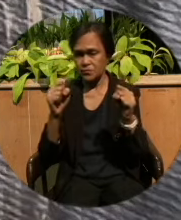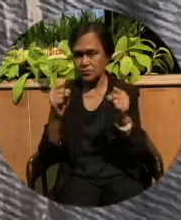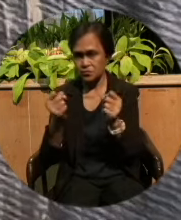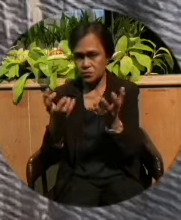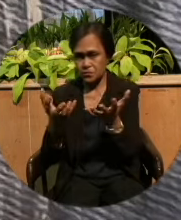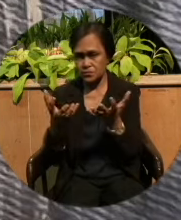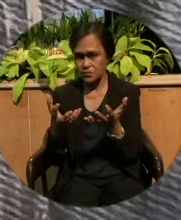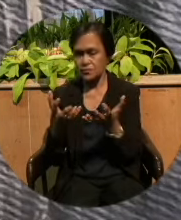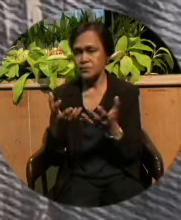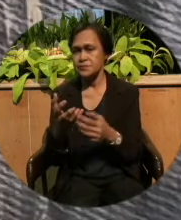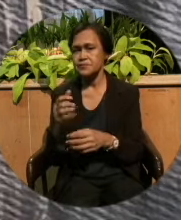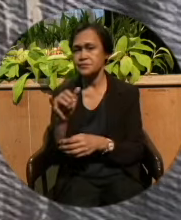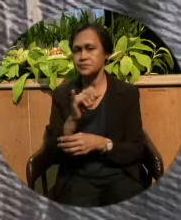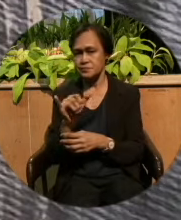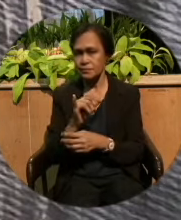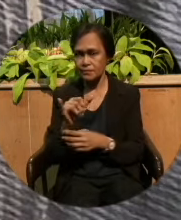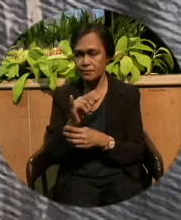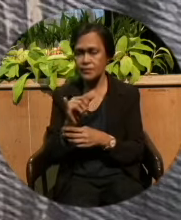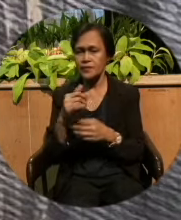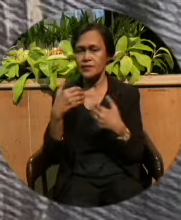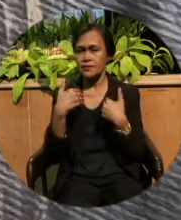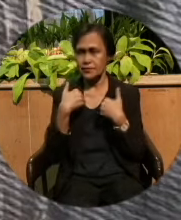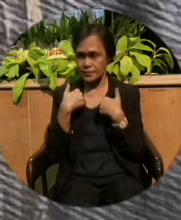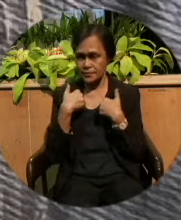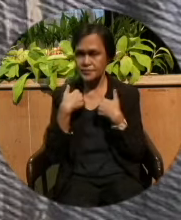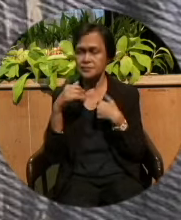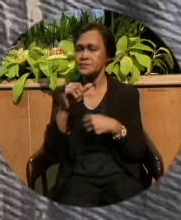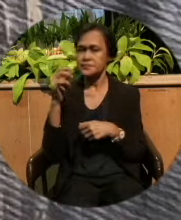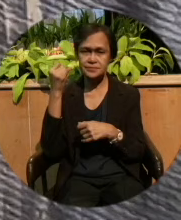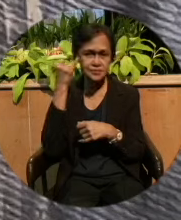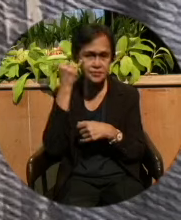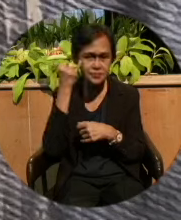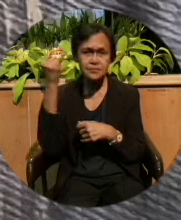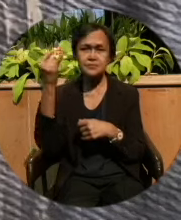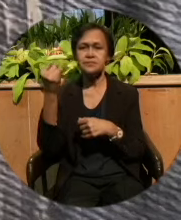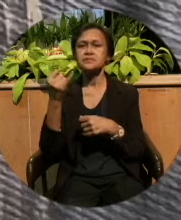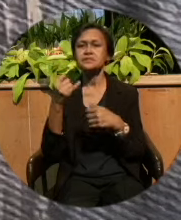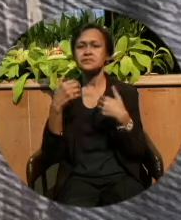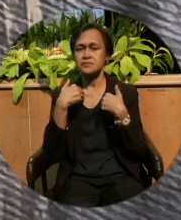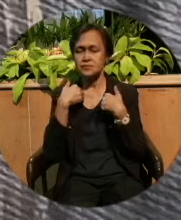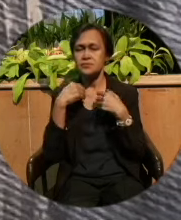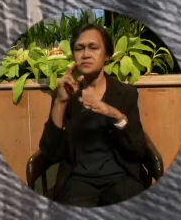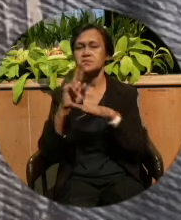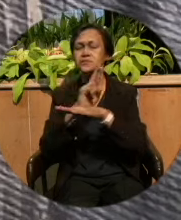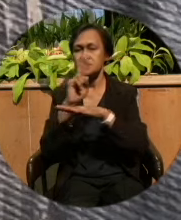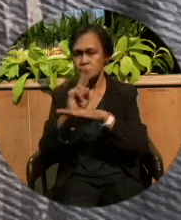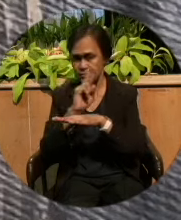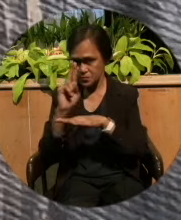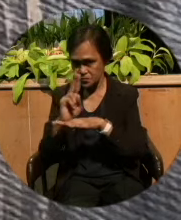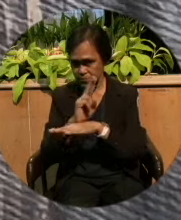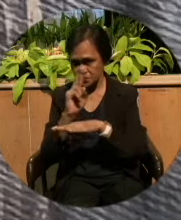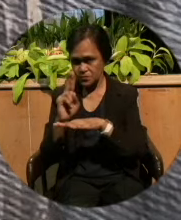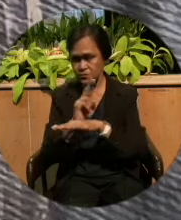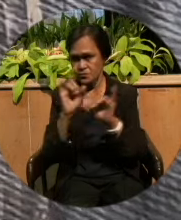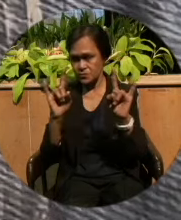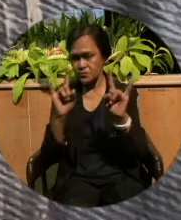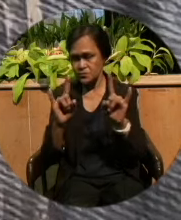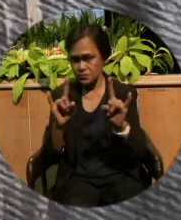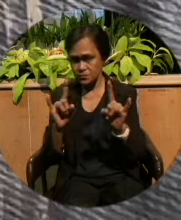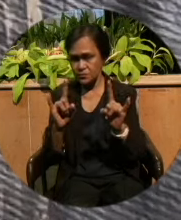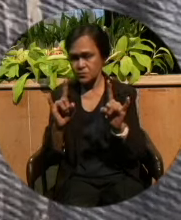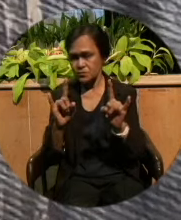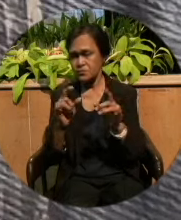And those very same, that very same idea of how the cell is used then to, and you know, we're running out of